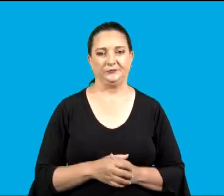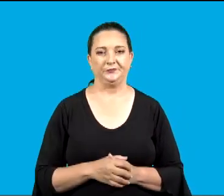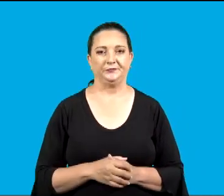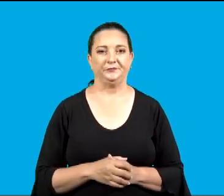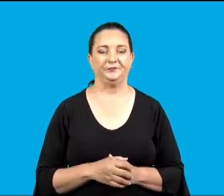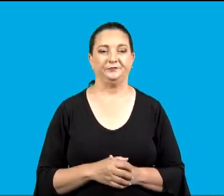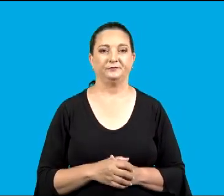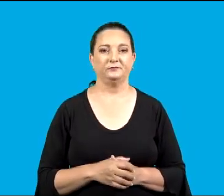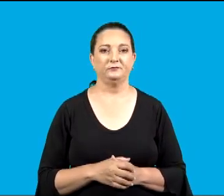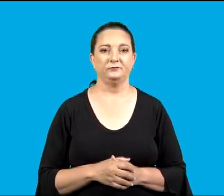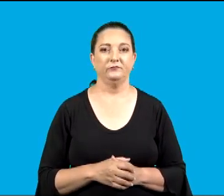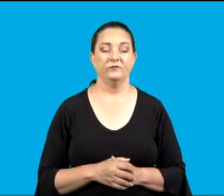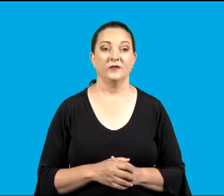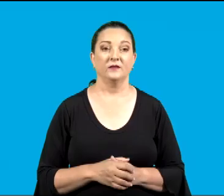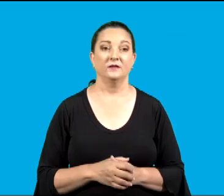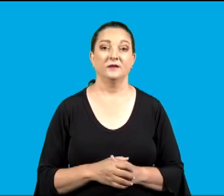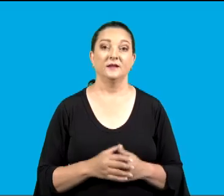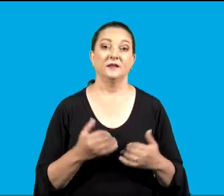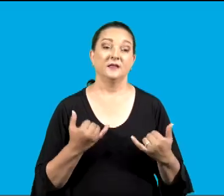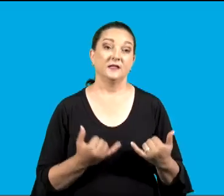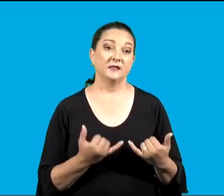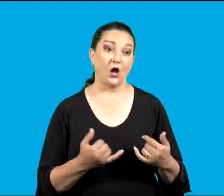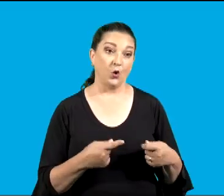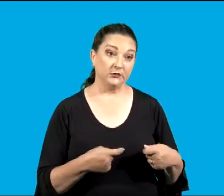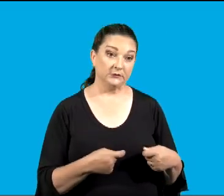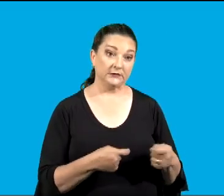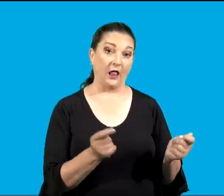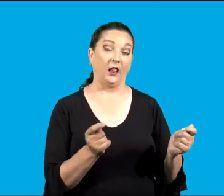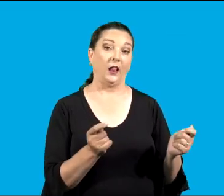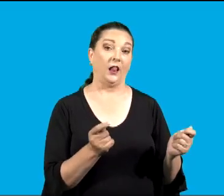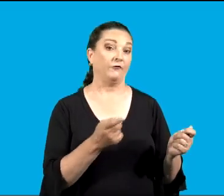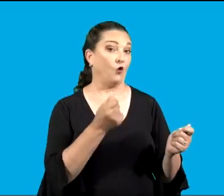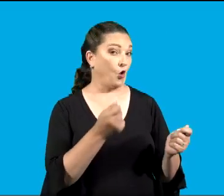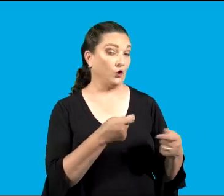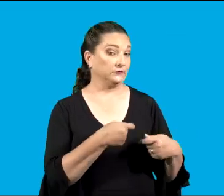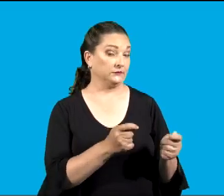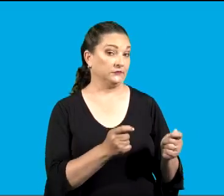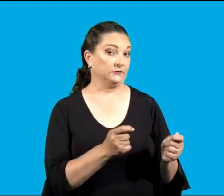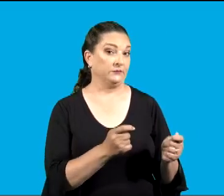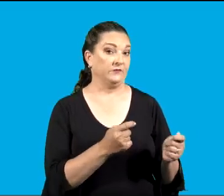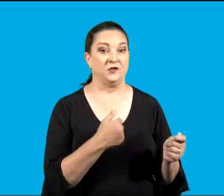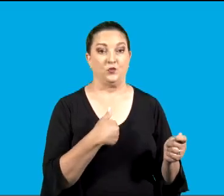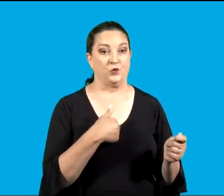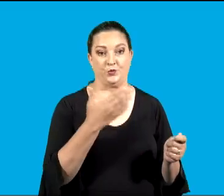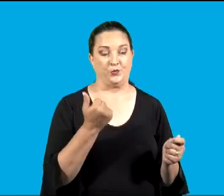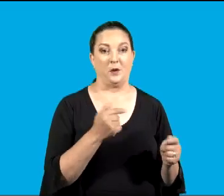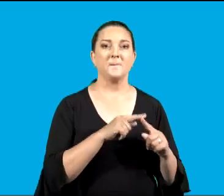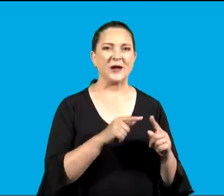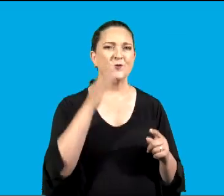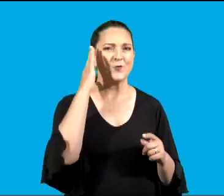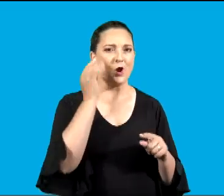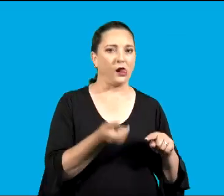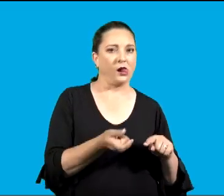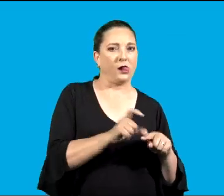1,250,000. And here we were not given the sales or the cost of sales, but we were given markup